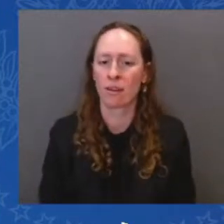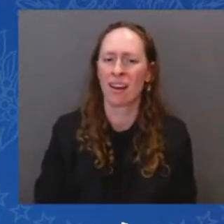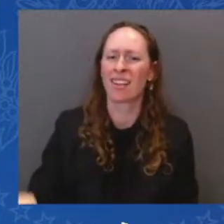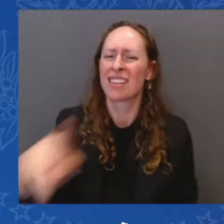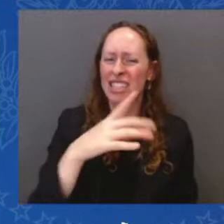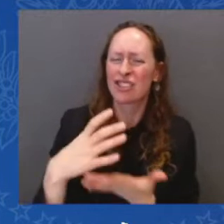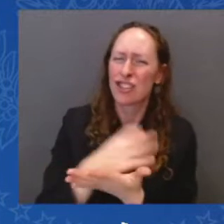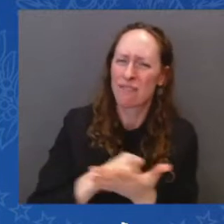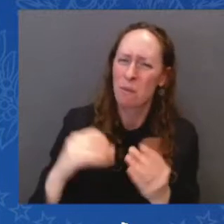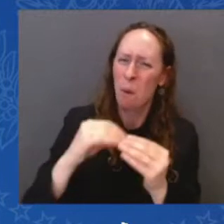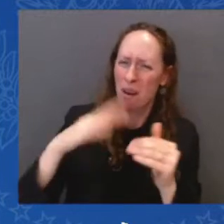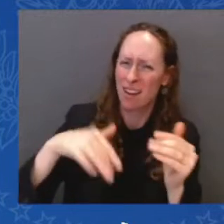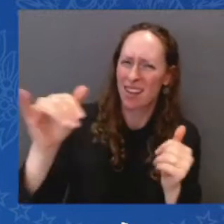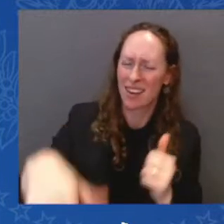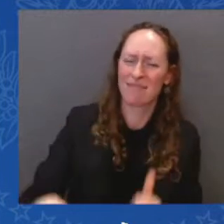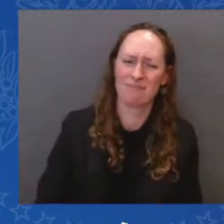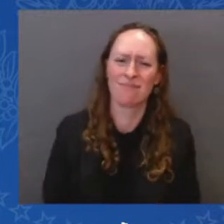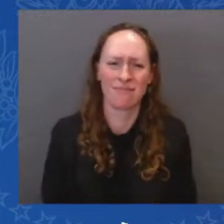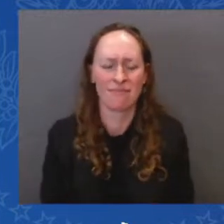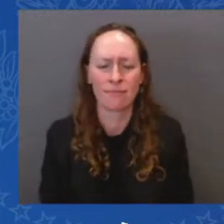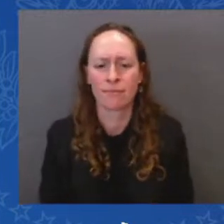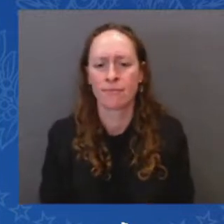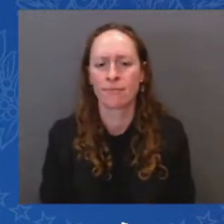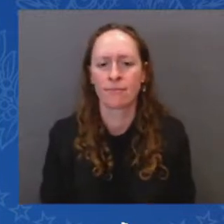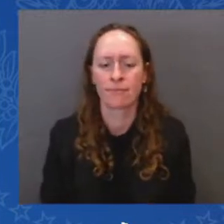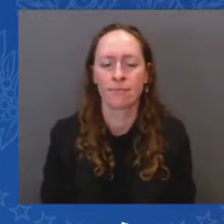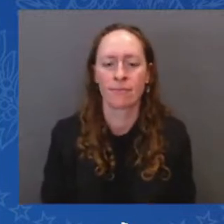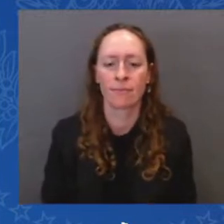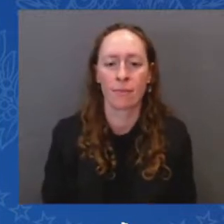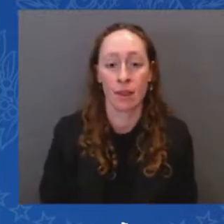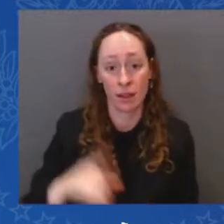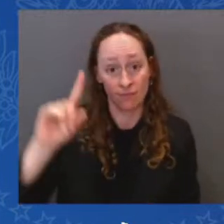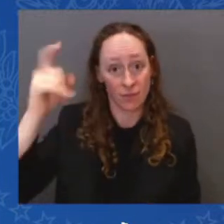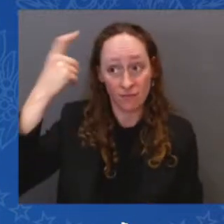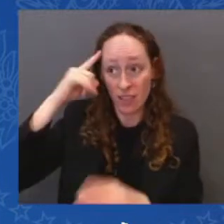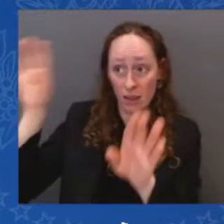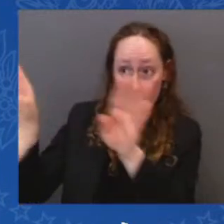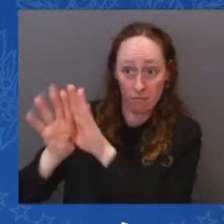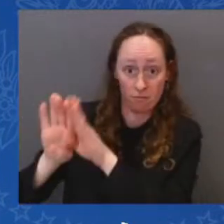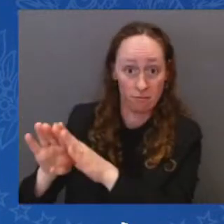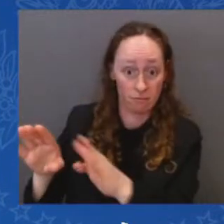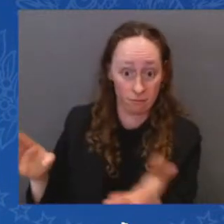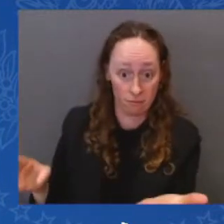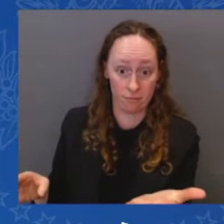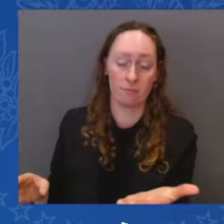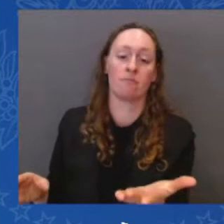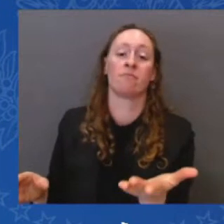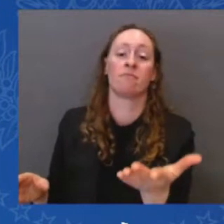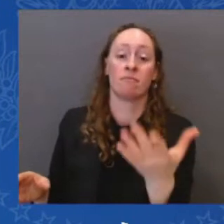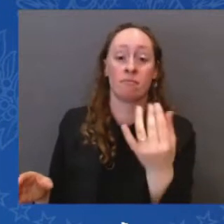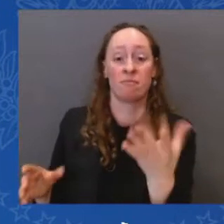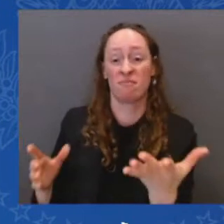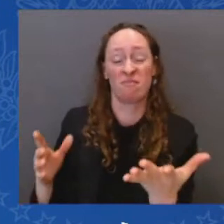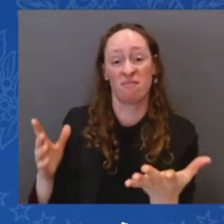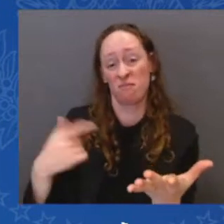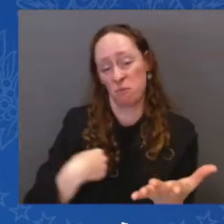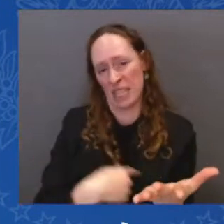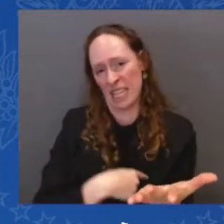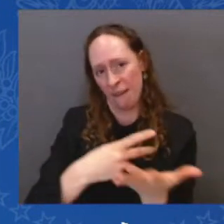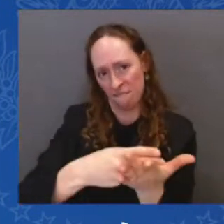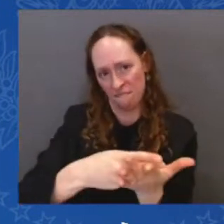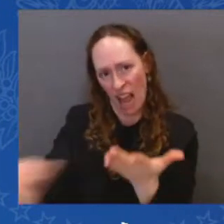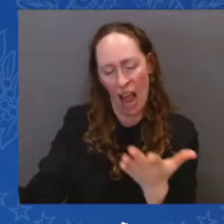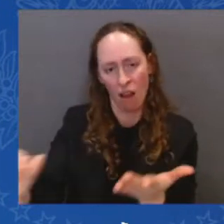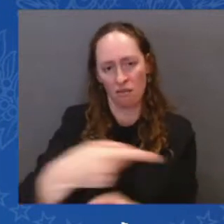If it fails to fund government by tomorrow, we'll have failed all our troops. Our service members will keep upholding